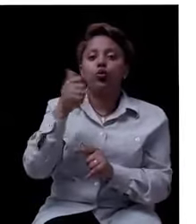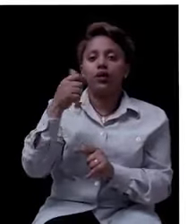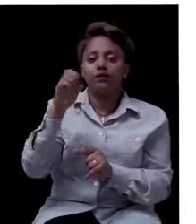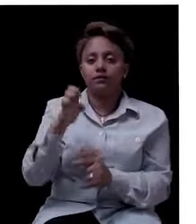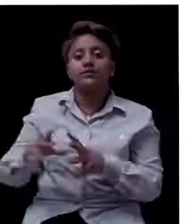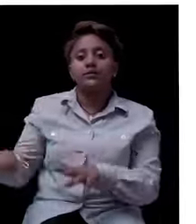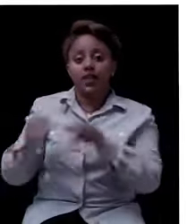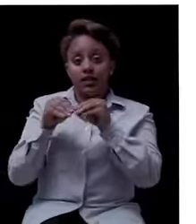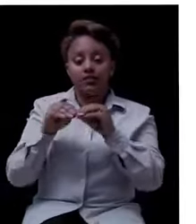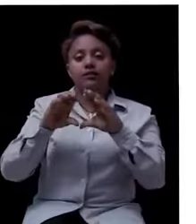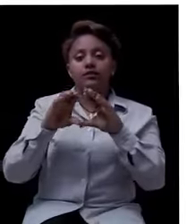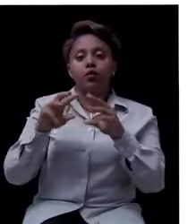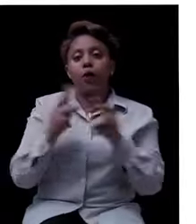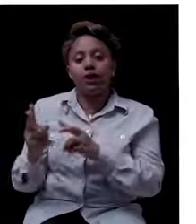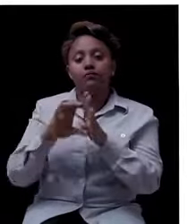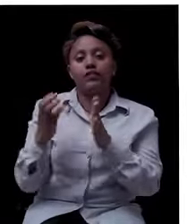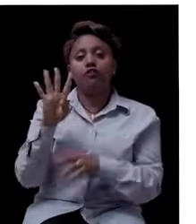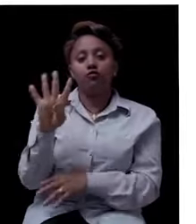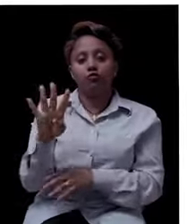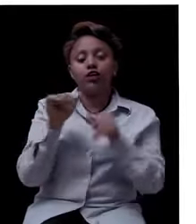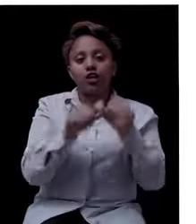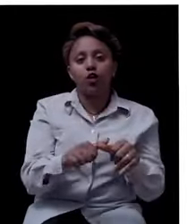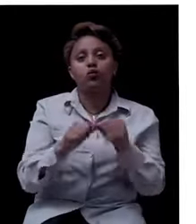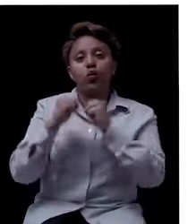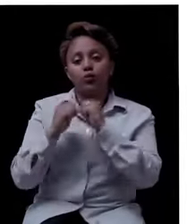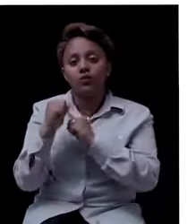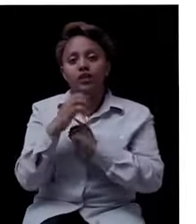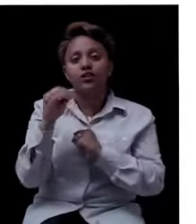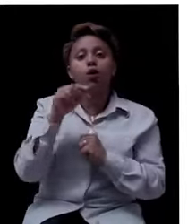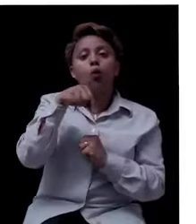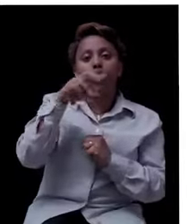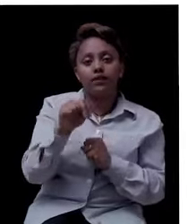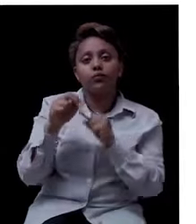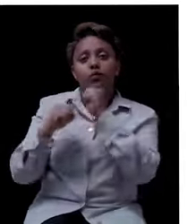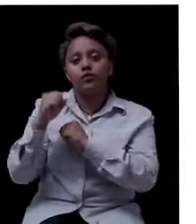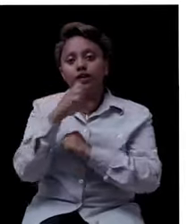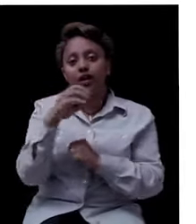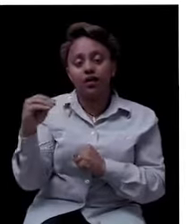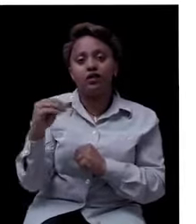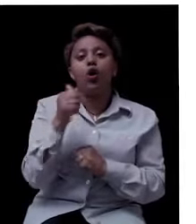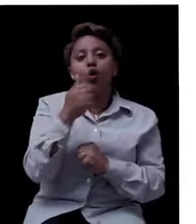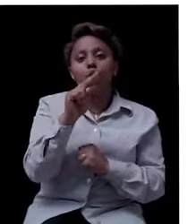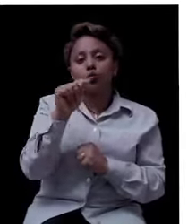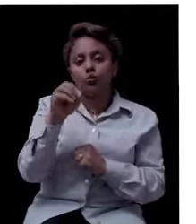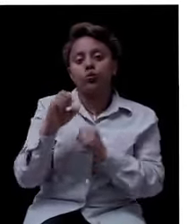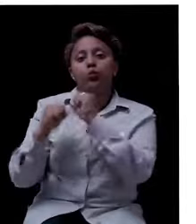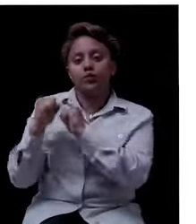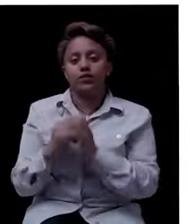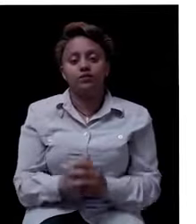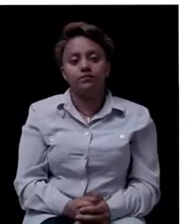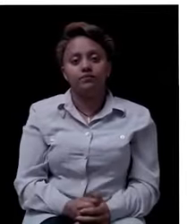torrent. Dear learners, welcome to Lesson 4, Cloud Computing, Quantum Computing, and Autonomy